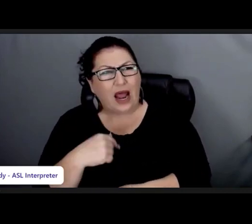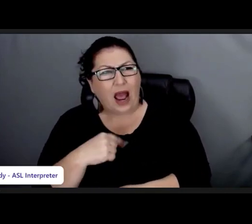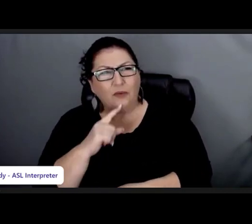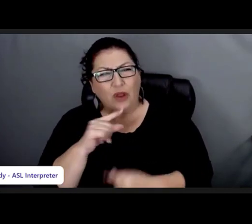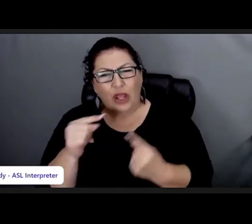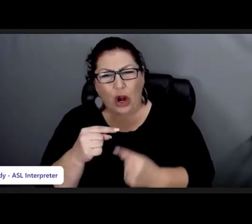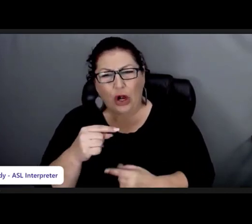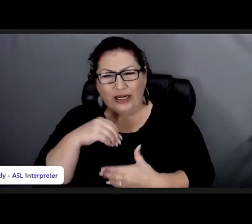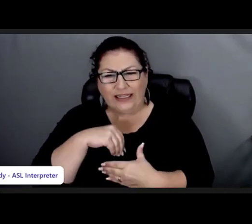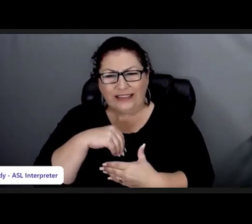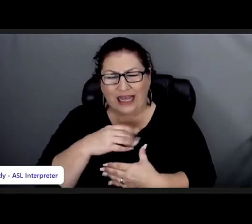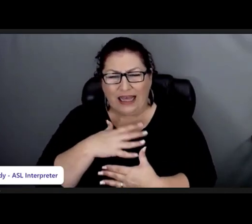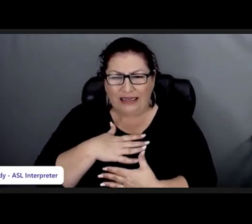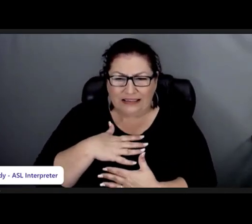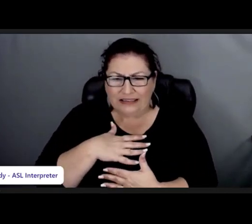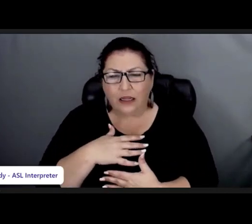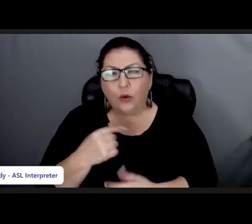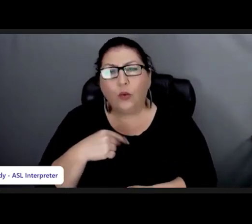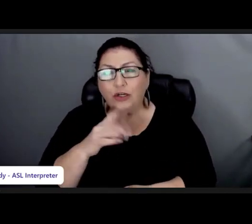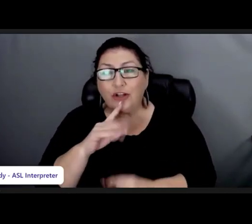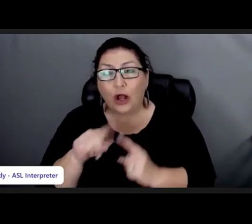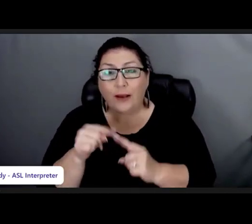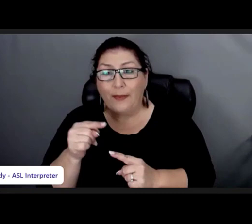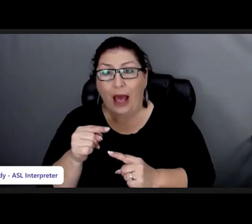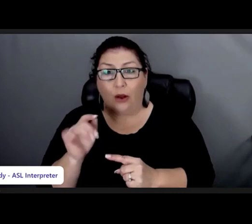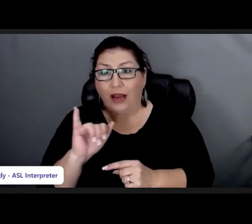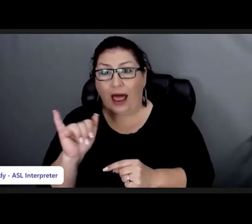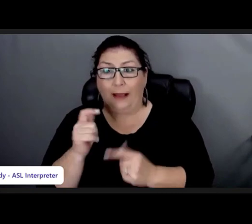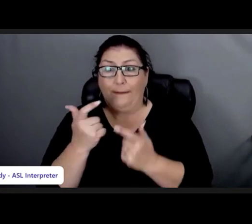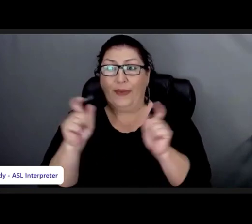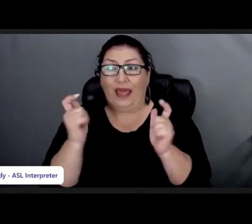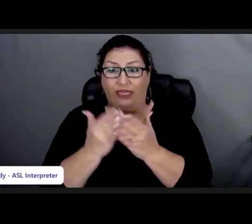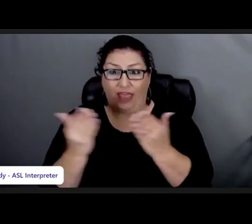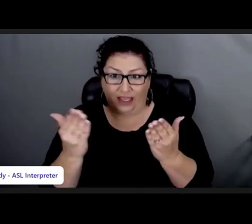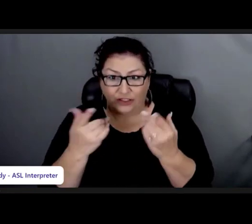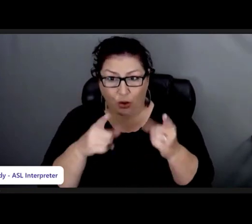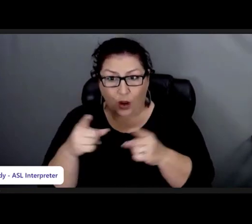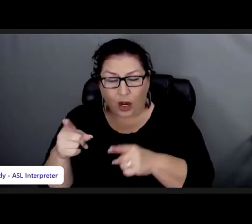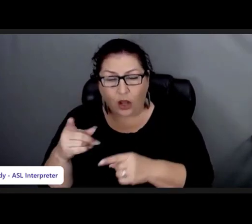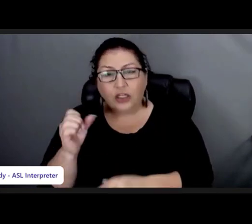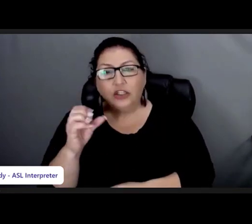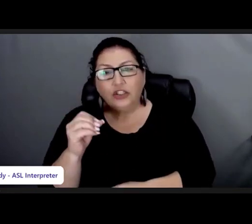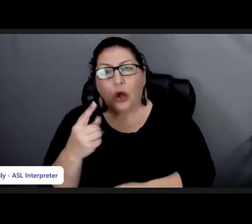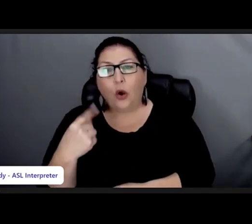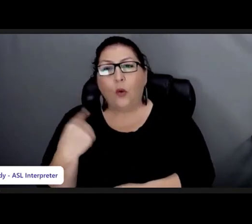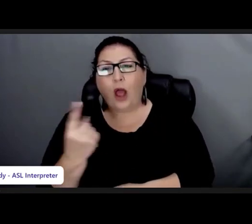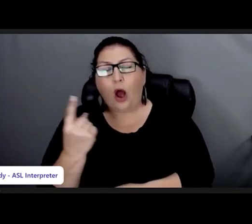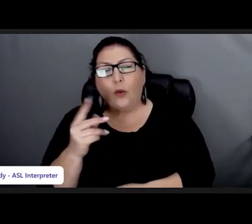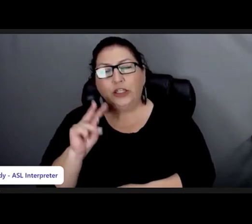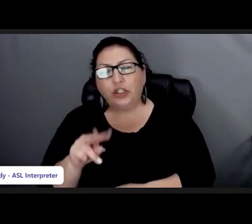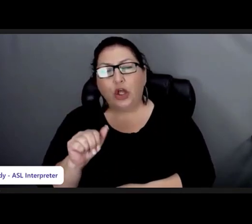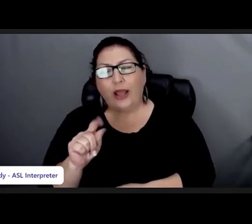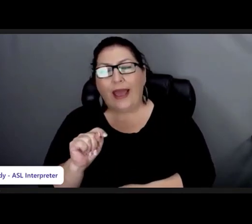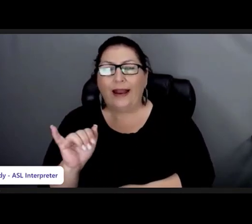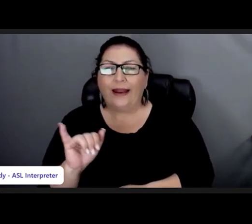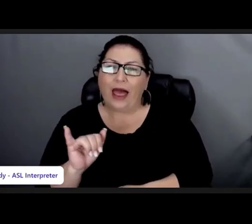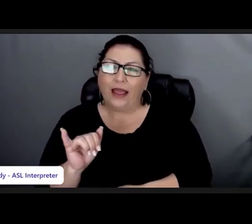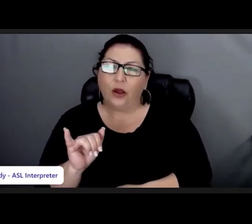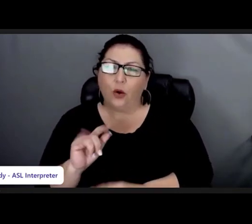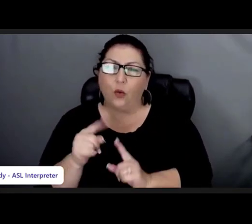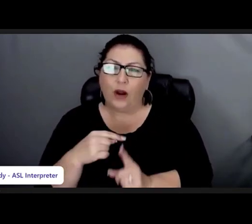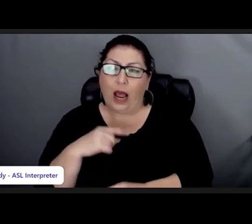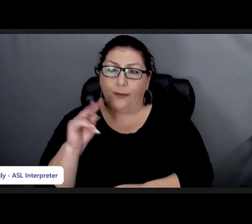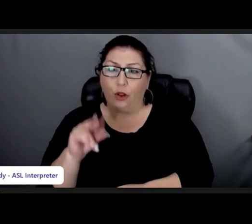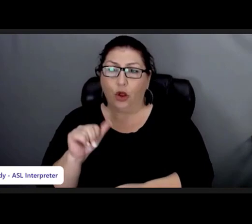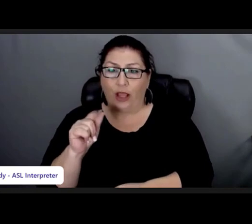here. You know, we're talking like massive things going on. So I'm always looking at like when I'm looking at trauma